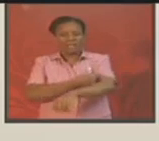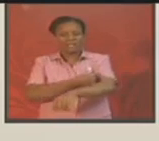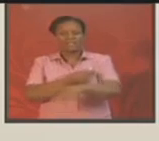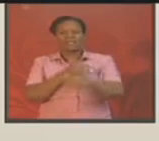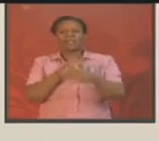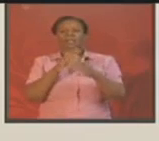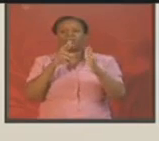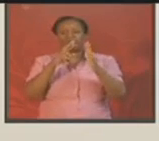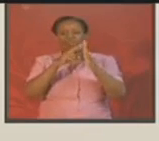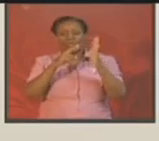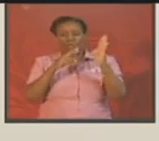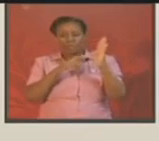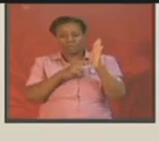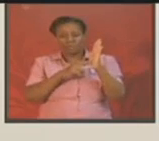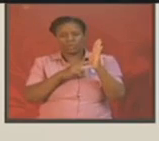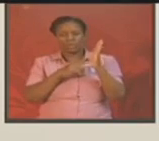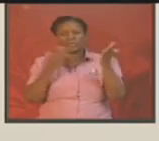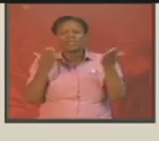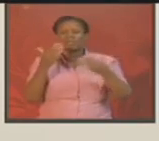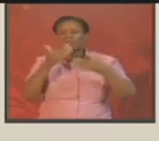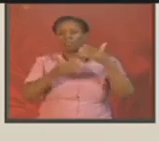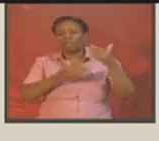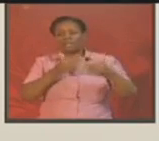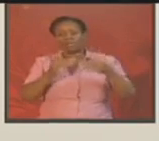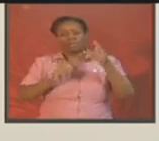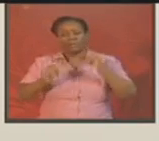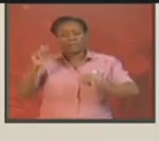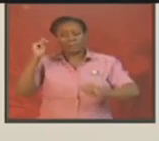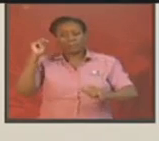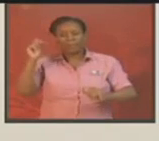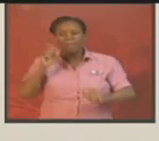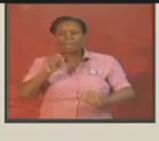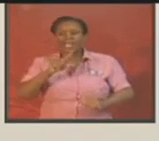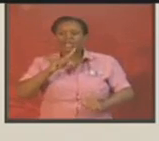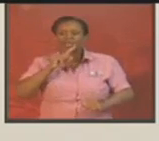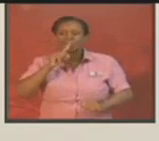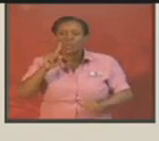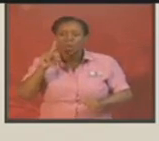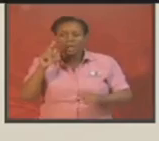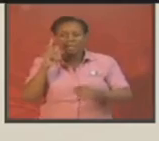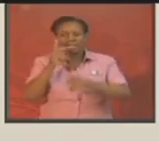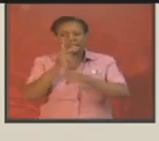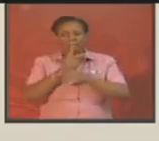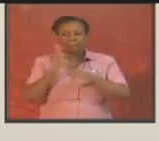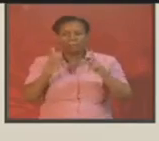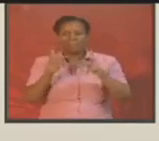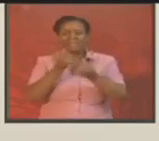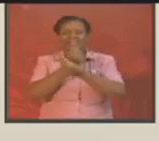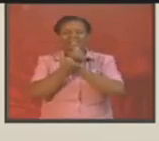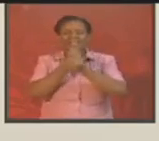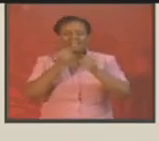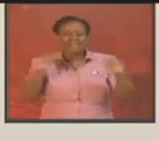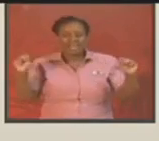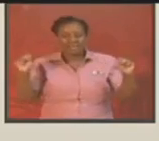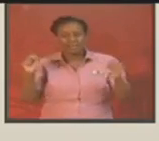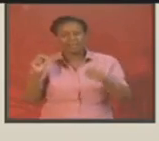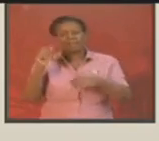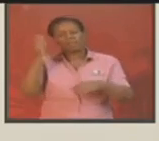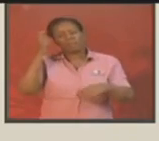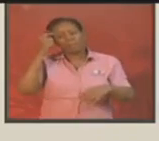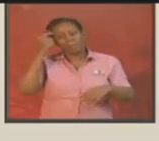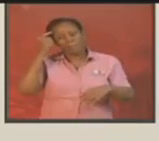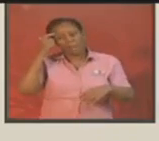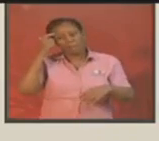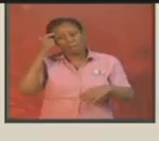here in Trinidad and Tobago that are implemented to make sure that we keep the population safe. Please, everyone, remember to play your